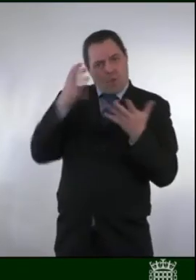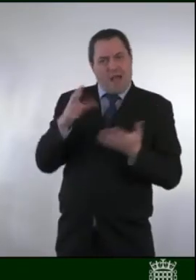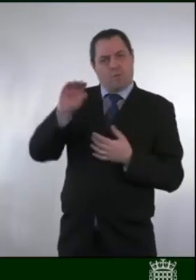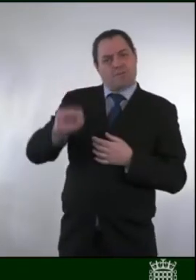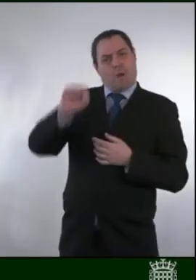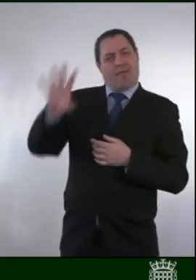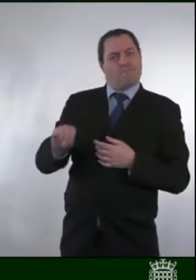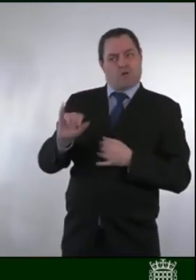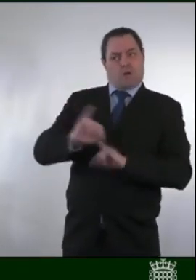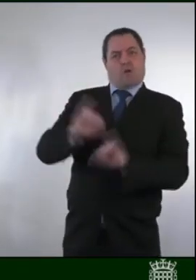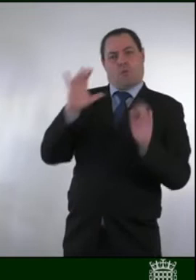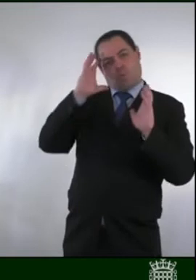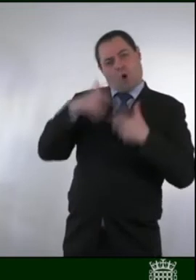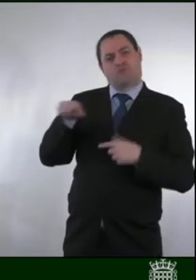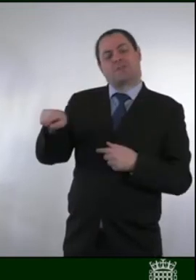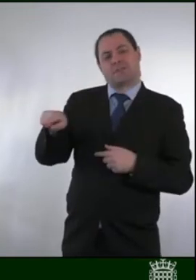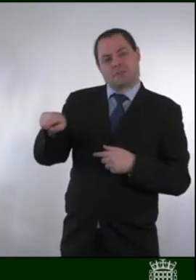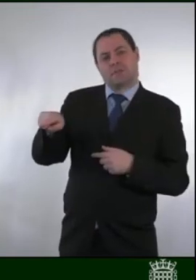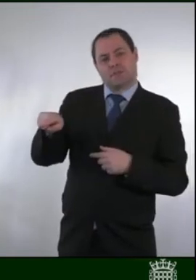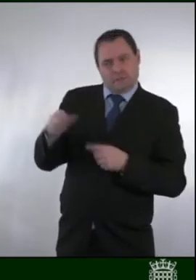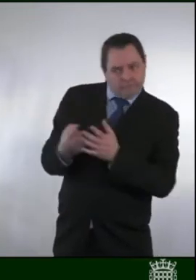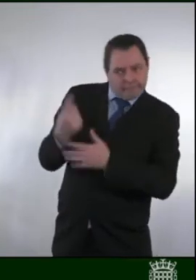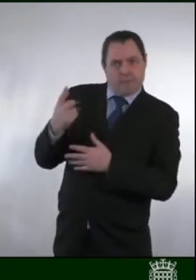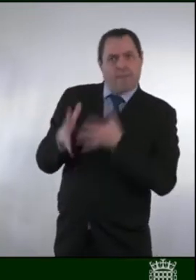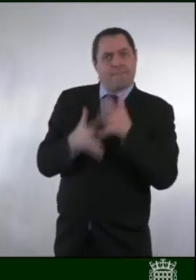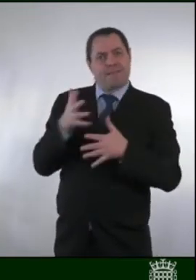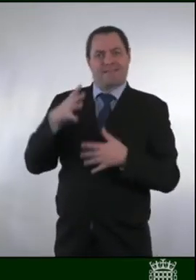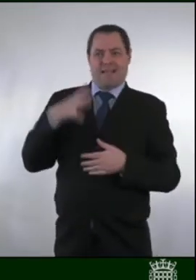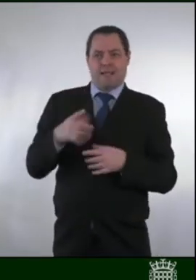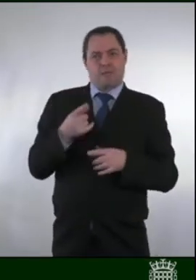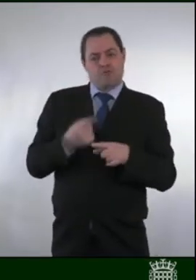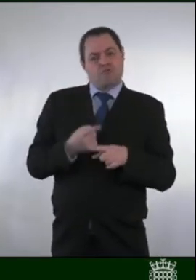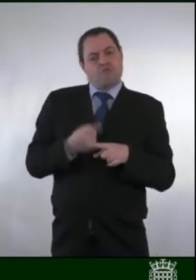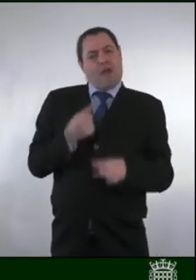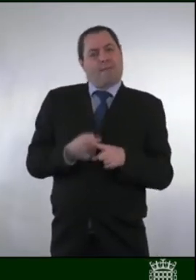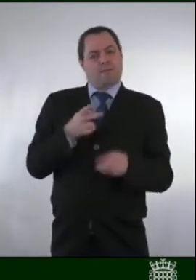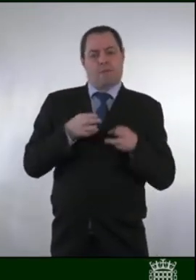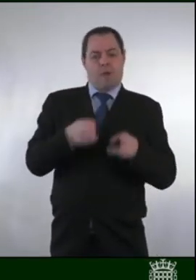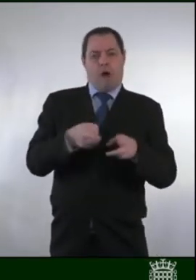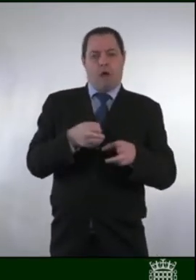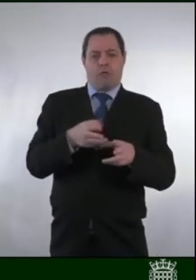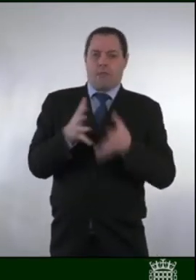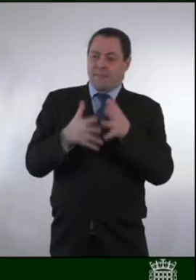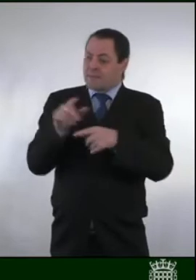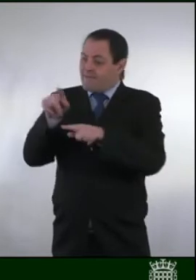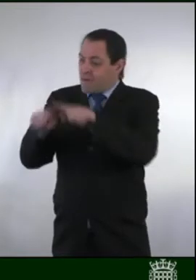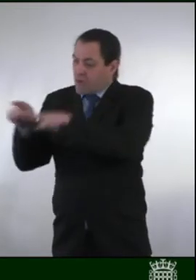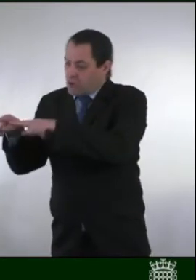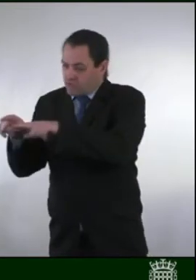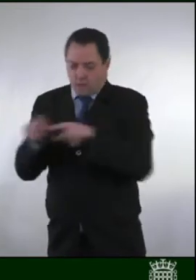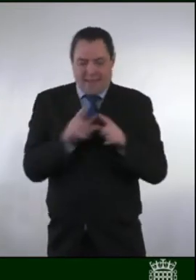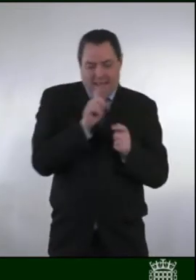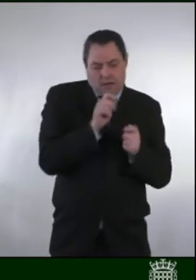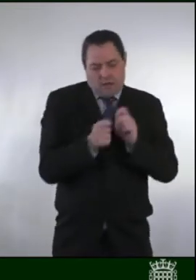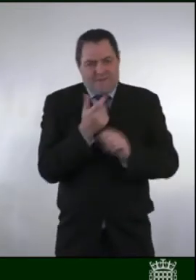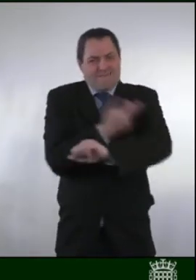respect. Will the government develop a new rapid pathway to allow the approval of new variations of the vaccines so that we can shut down